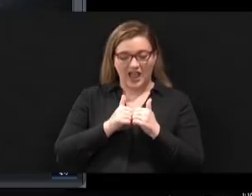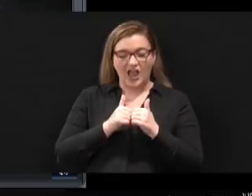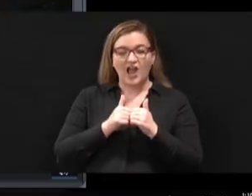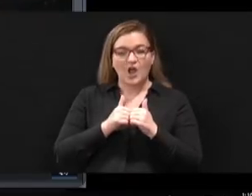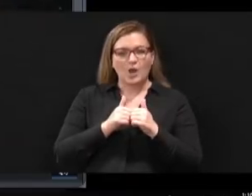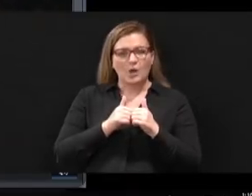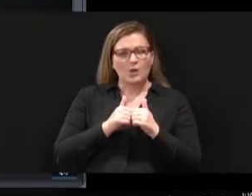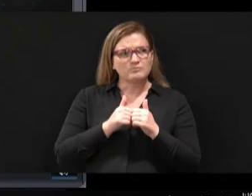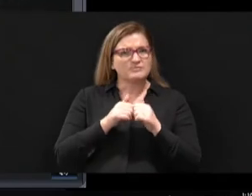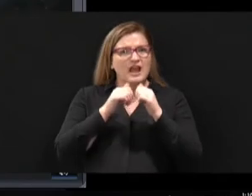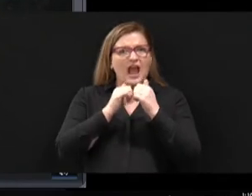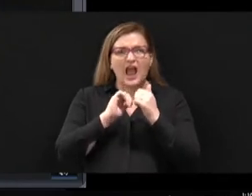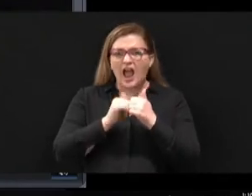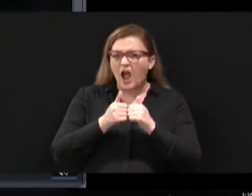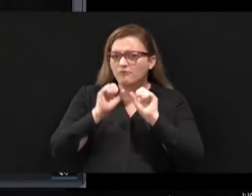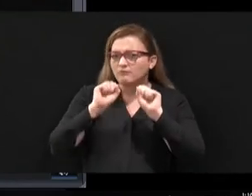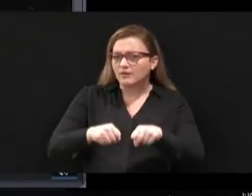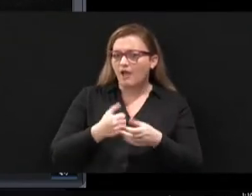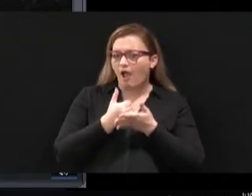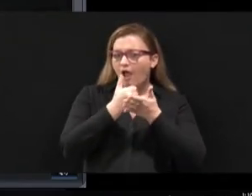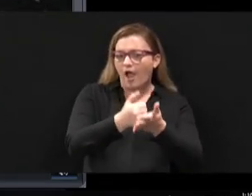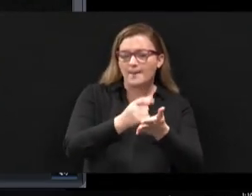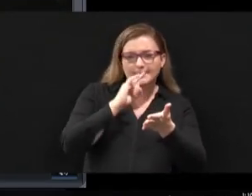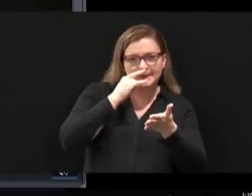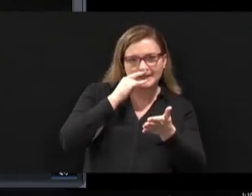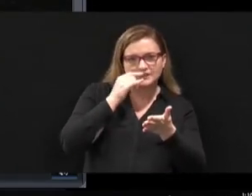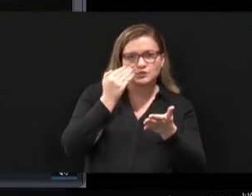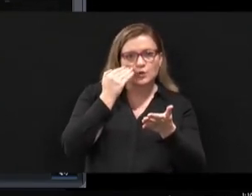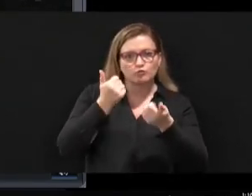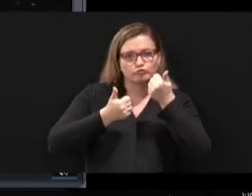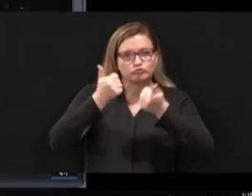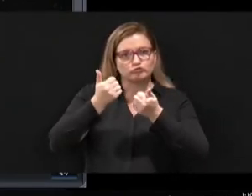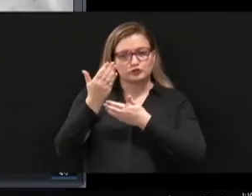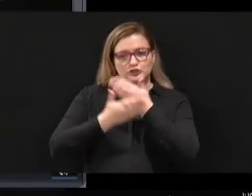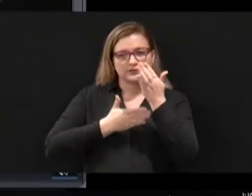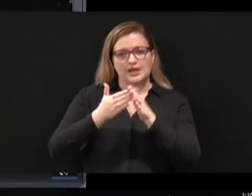how can we help the children know which hand to put up?